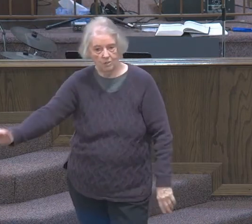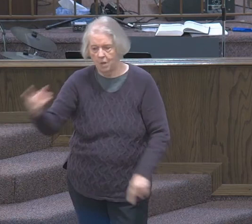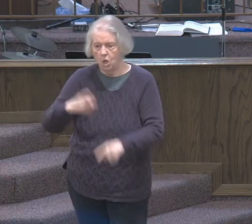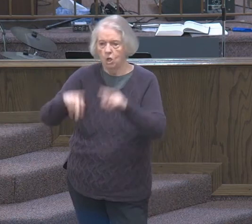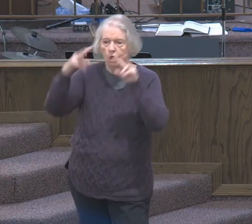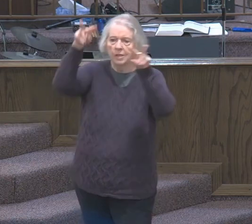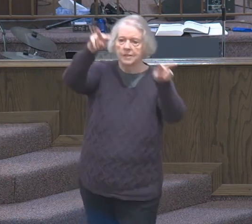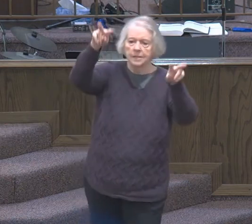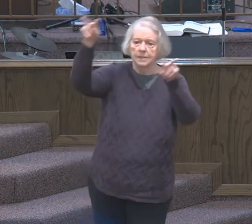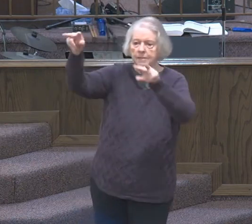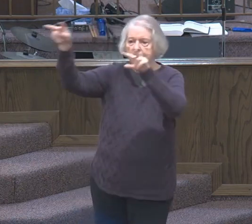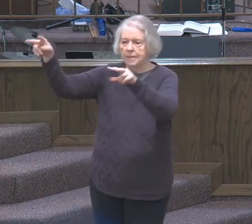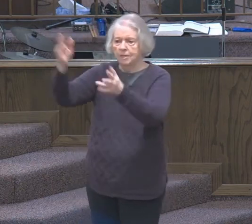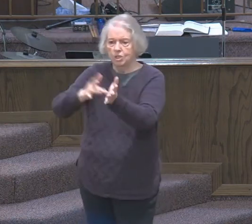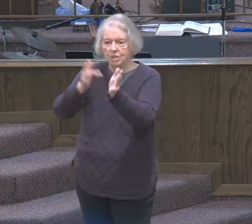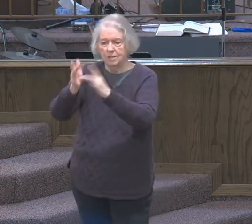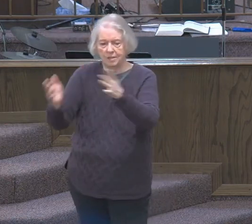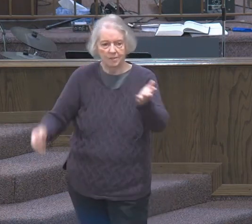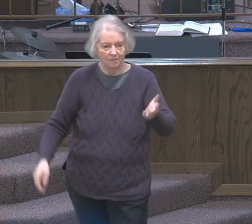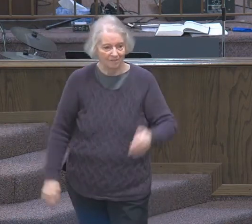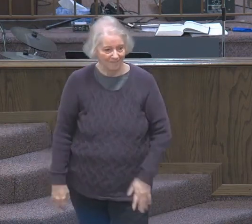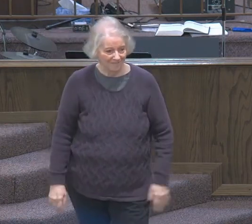Zacchaeus' response to Jesus was,